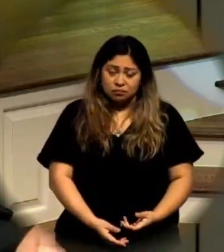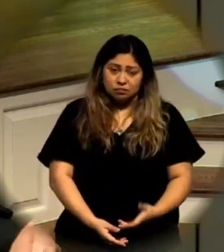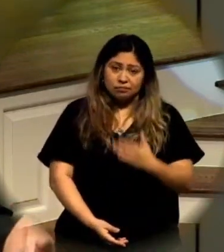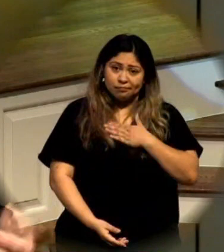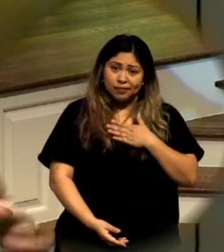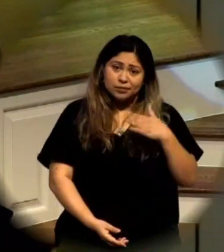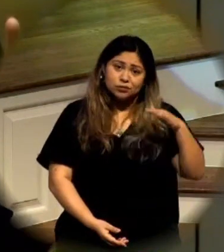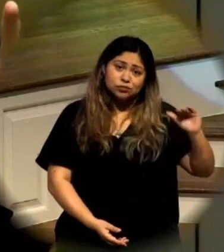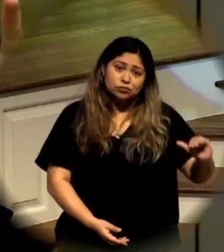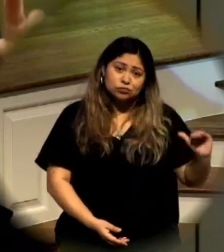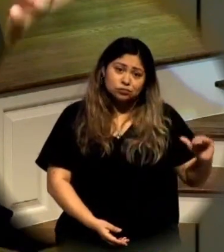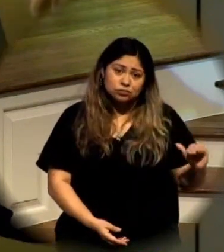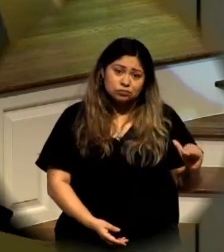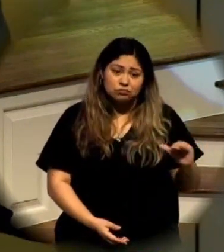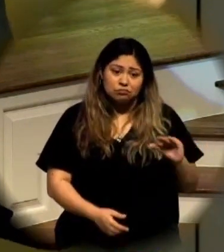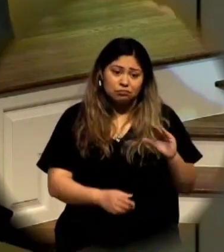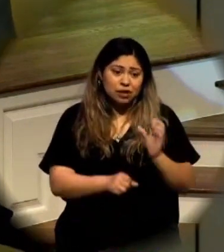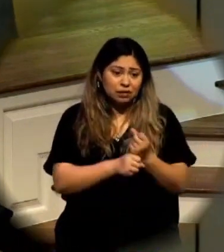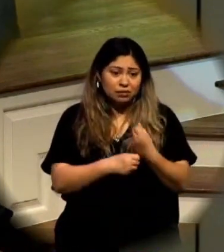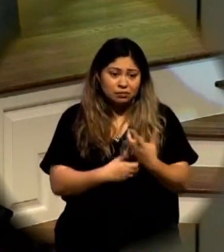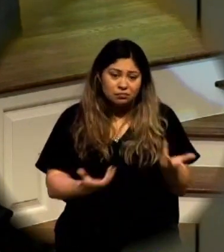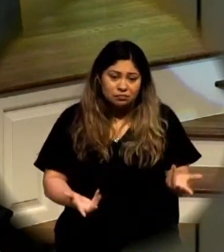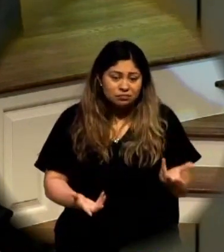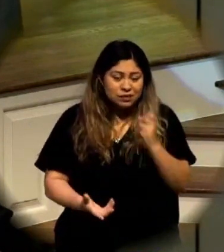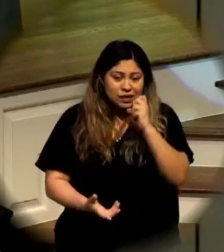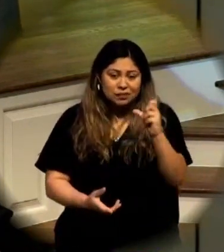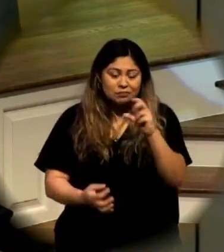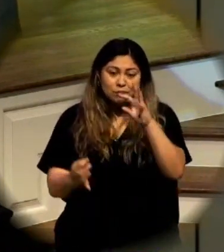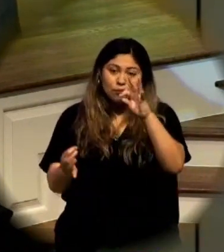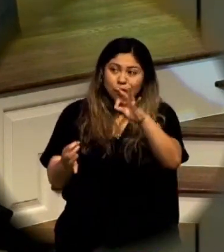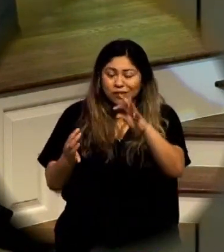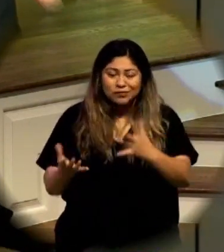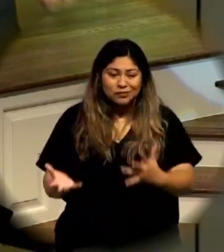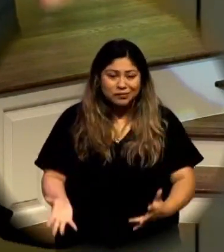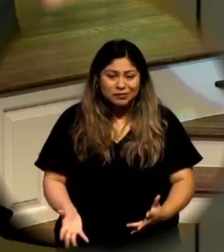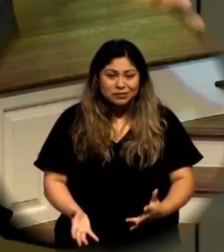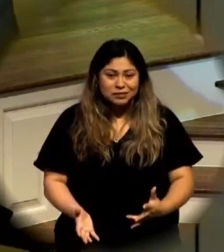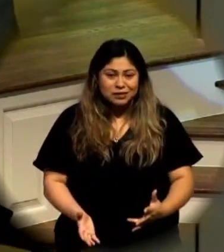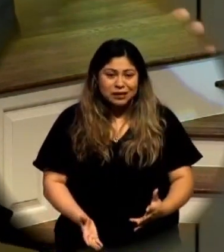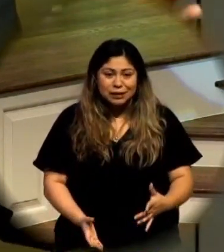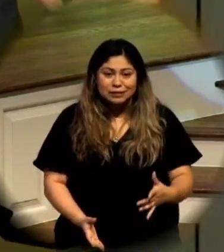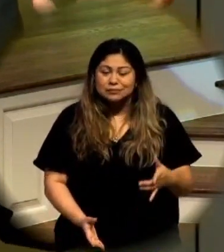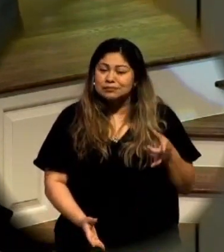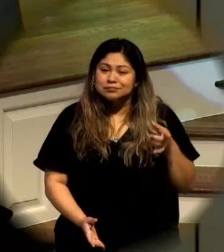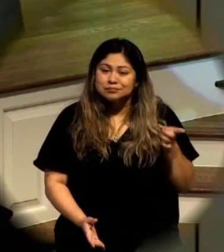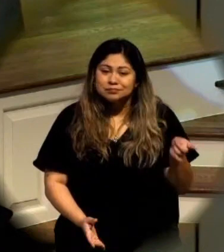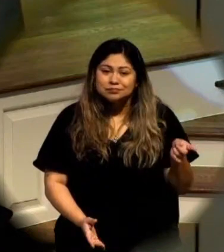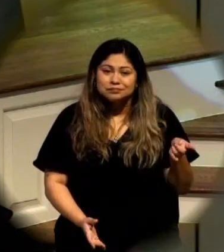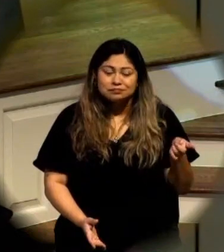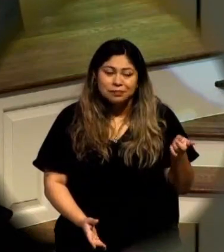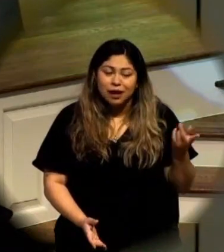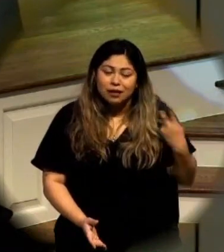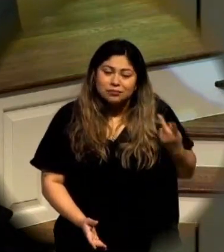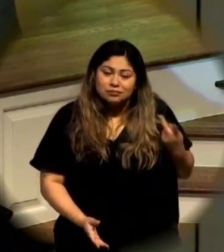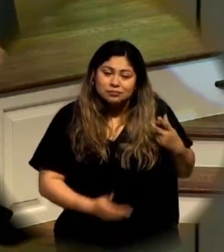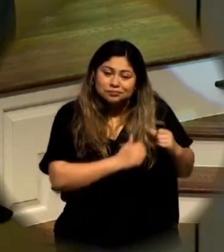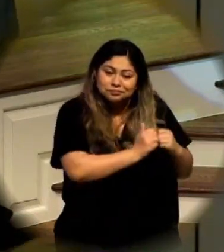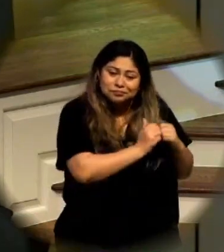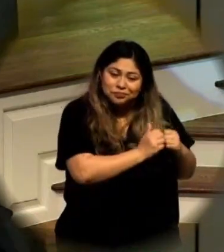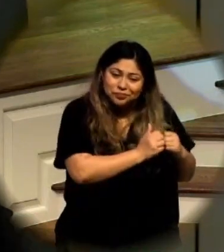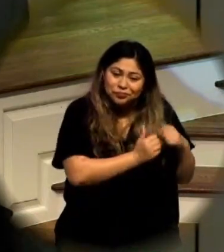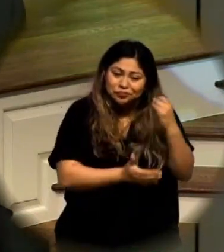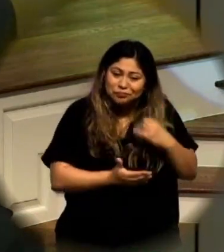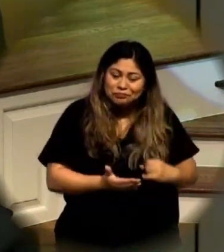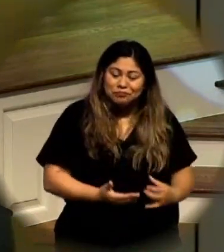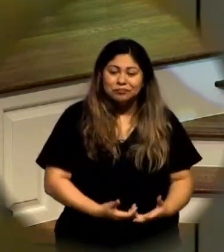made. And it wasn't about it being perfect. It was about us doing that together. Some